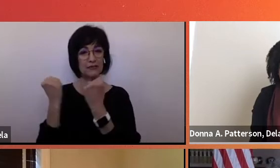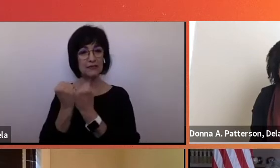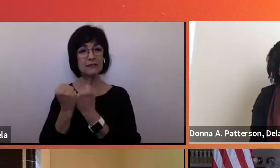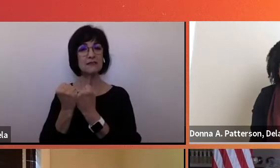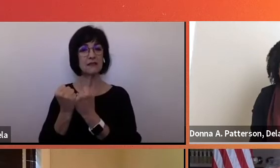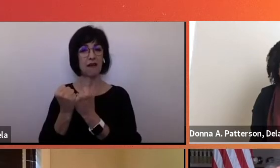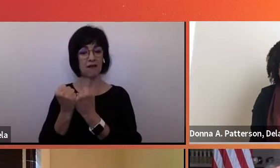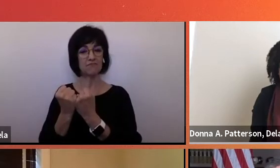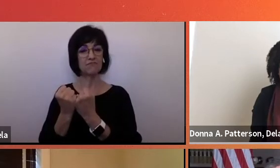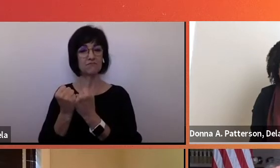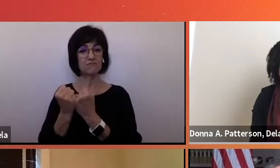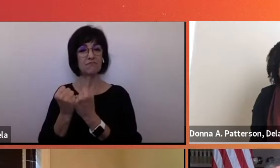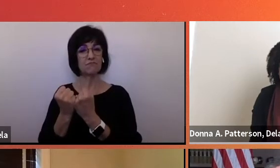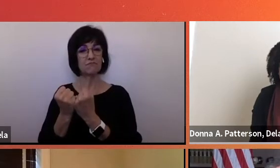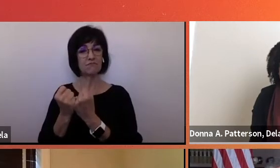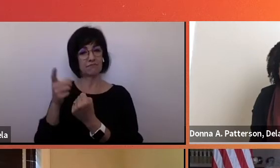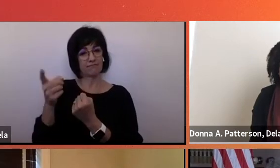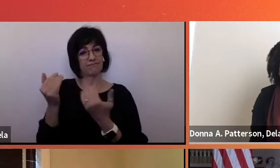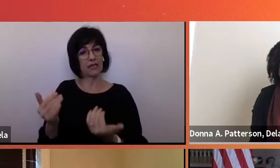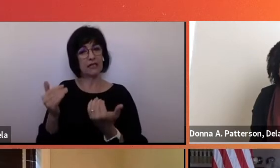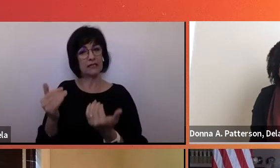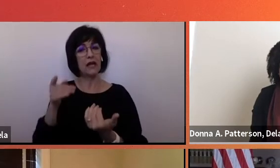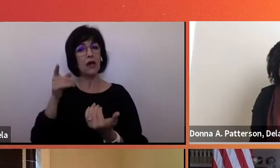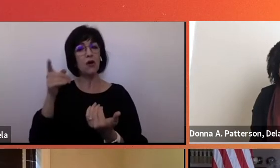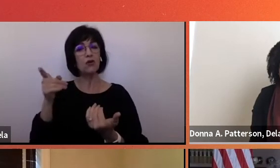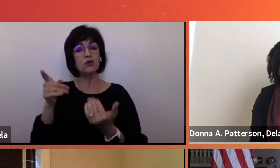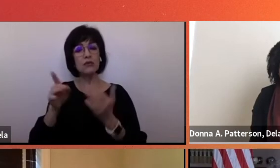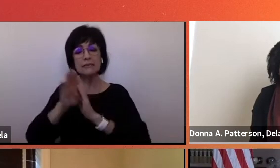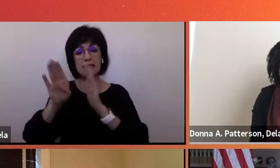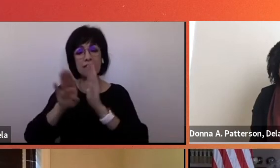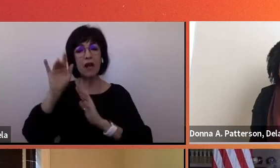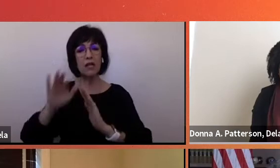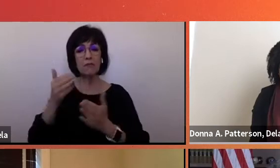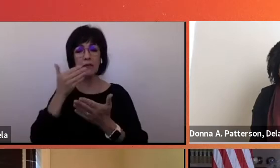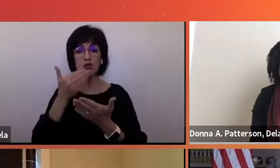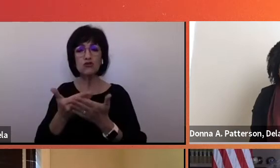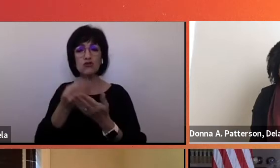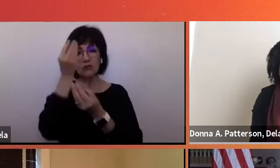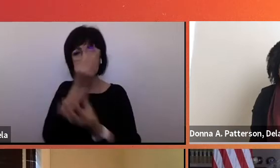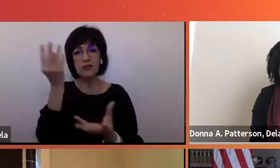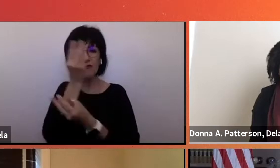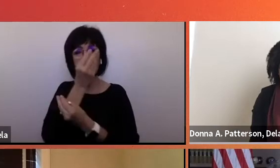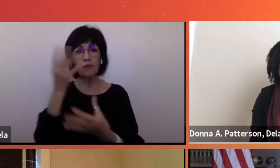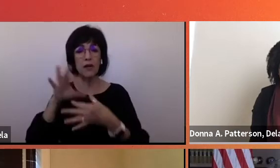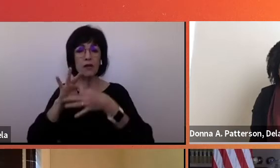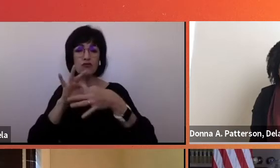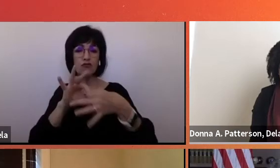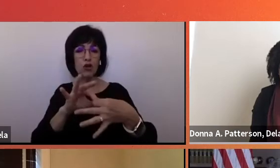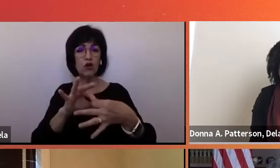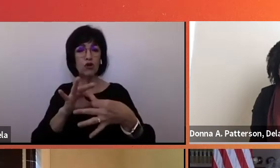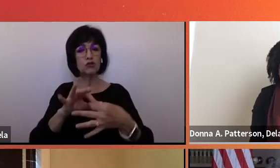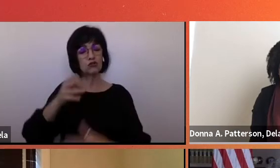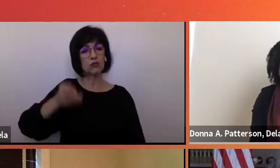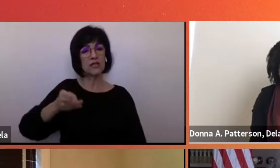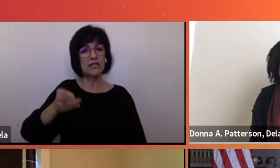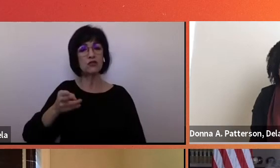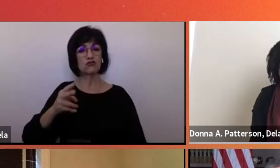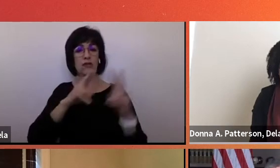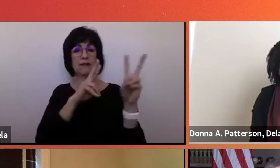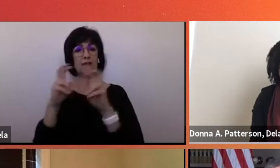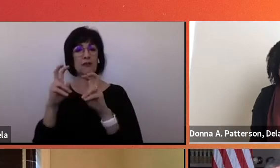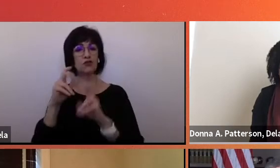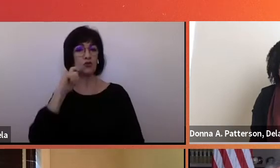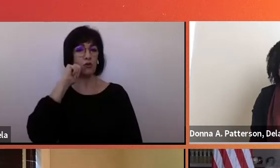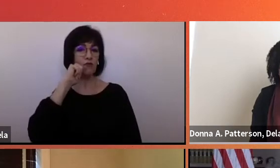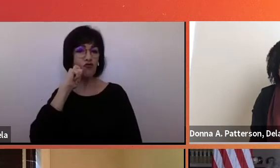are, around the issues of race and slavery in Delaware and in our country. If we don't educate ourselves